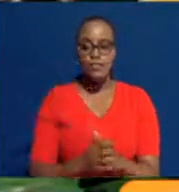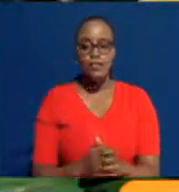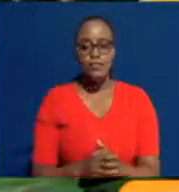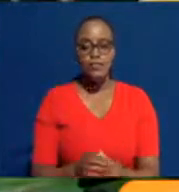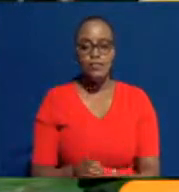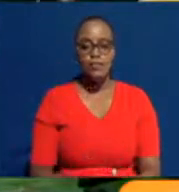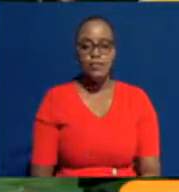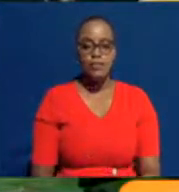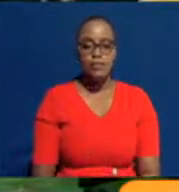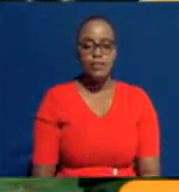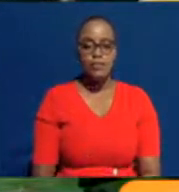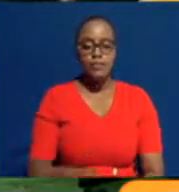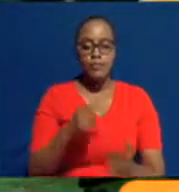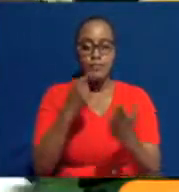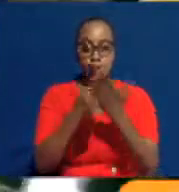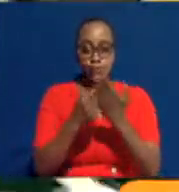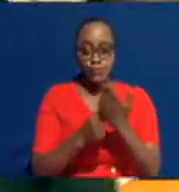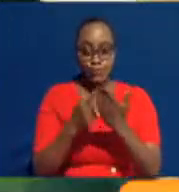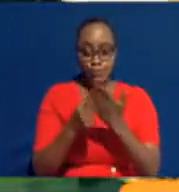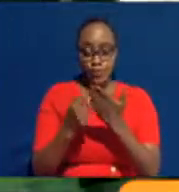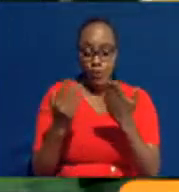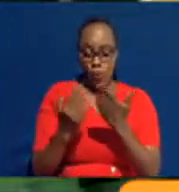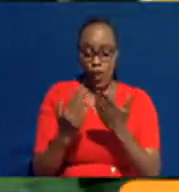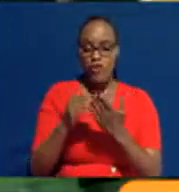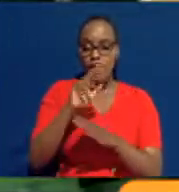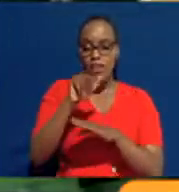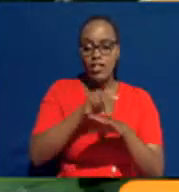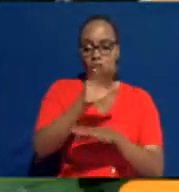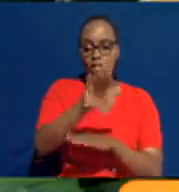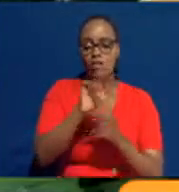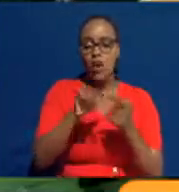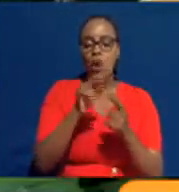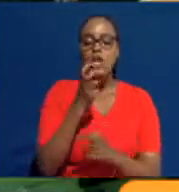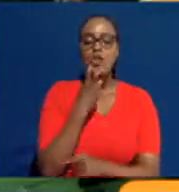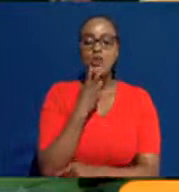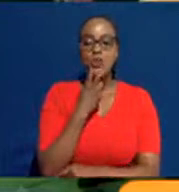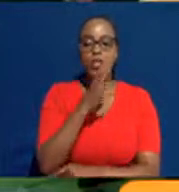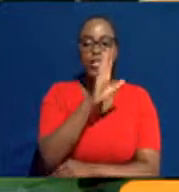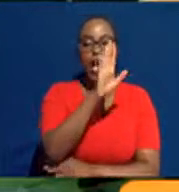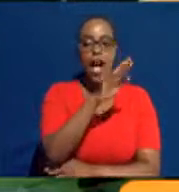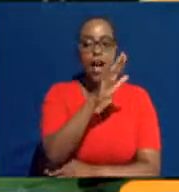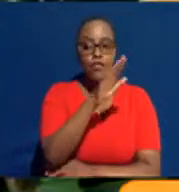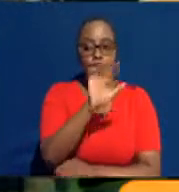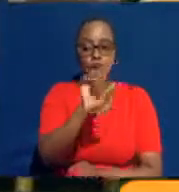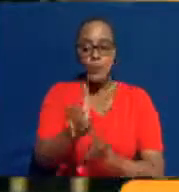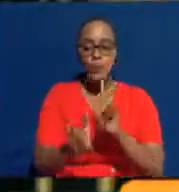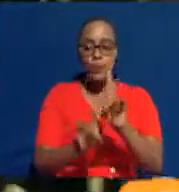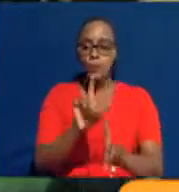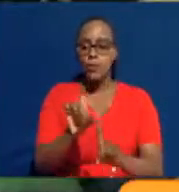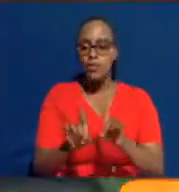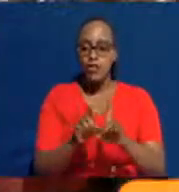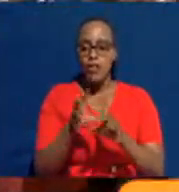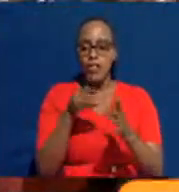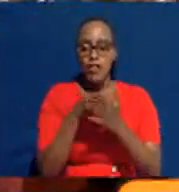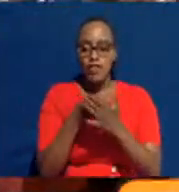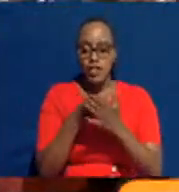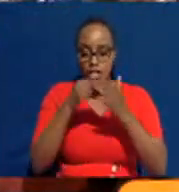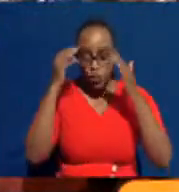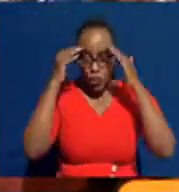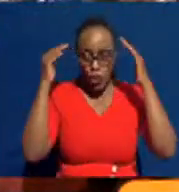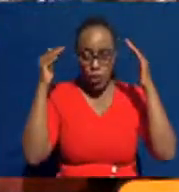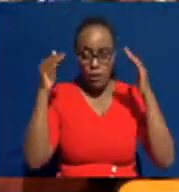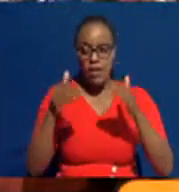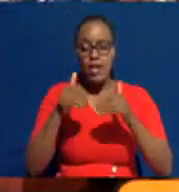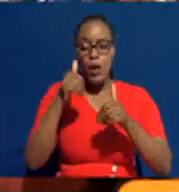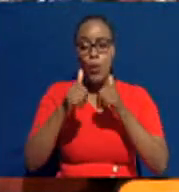A heated debate on the floor of the National Assembly Tuesday afternoon. In questions are the financial commitments